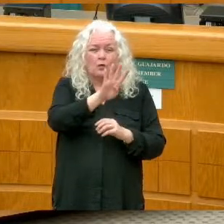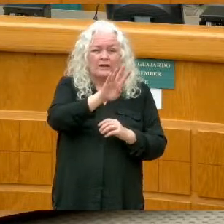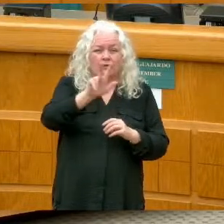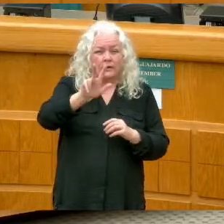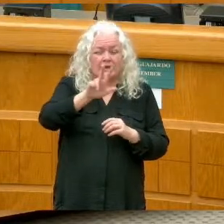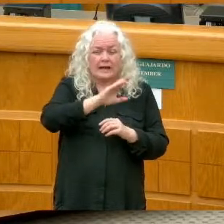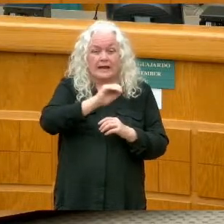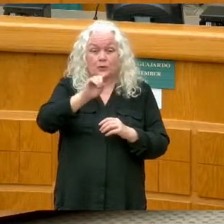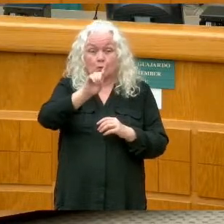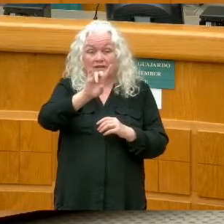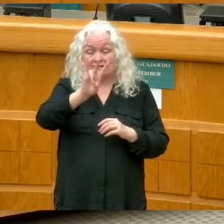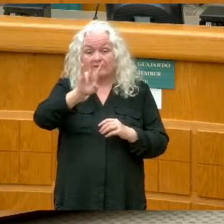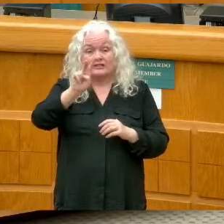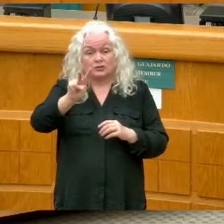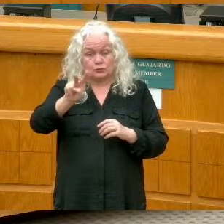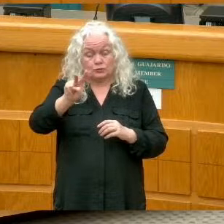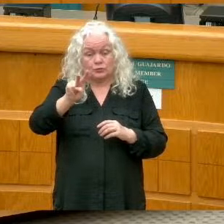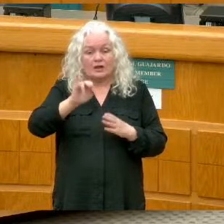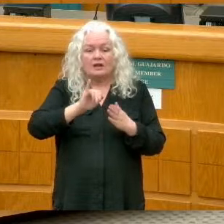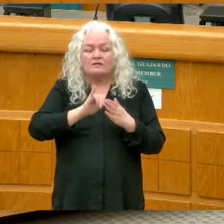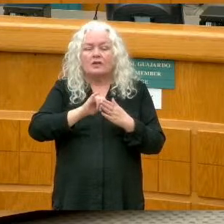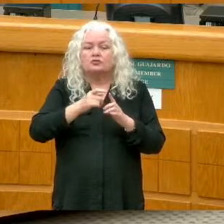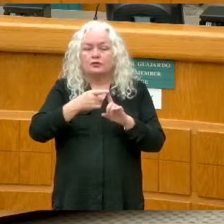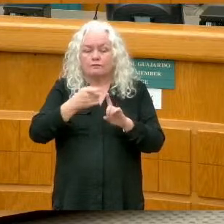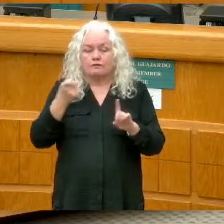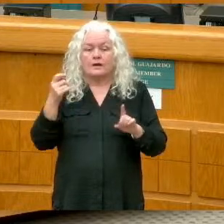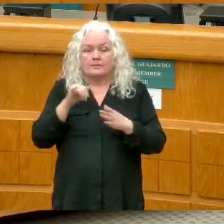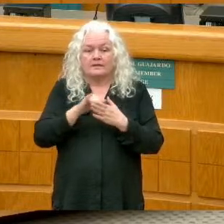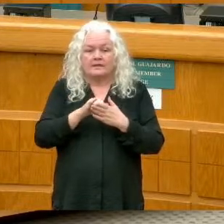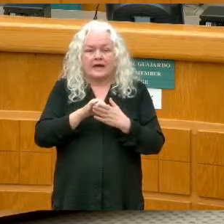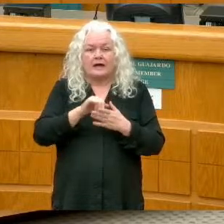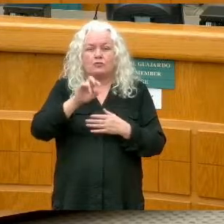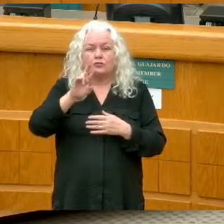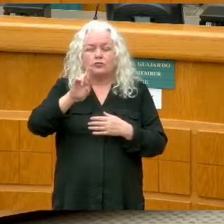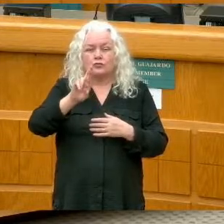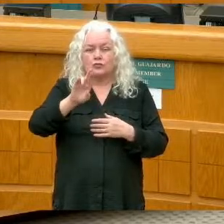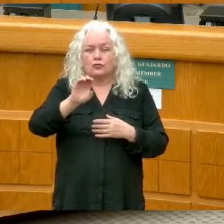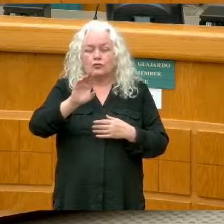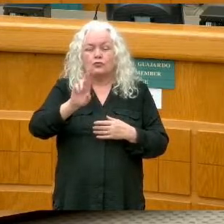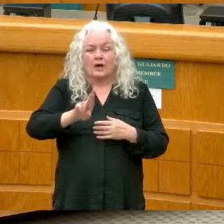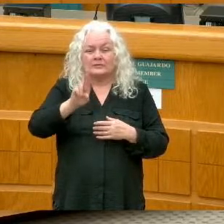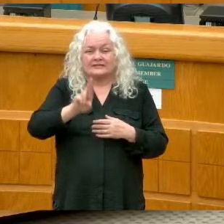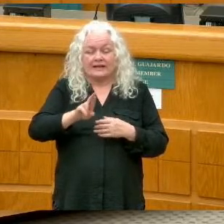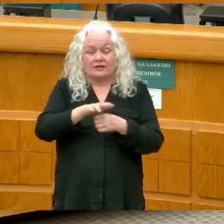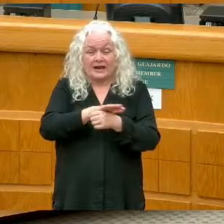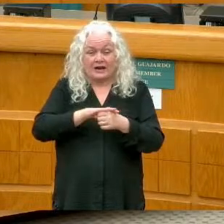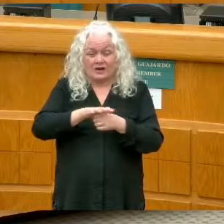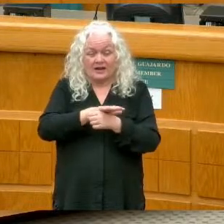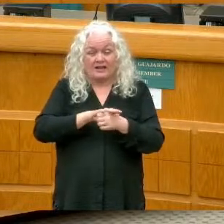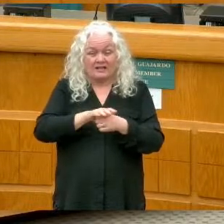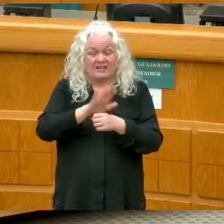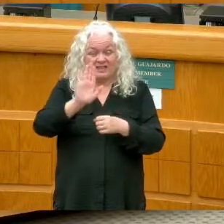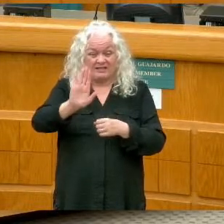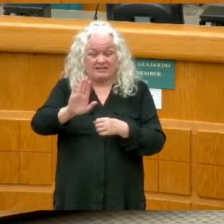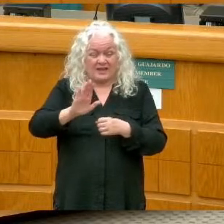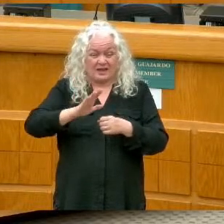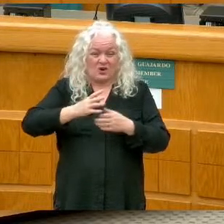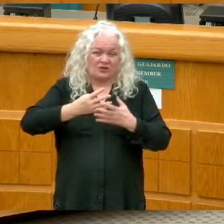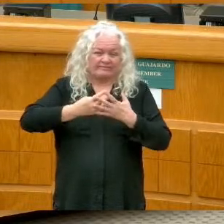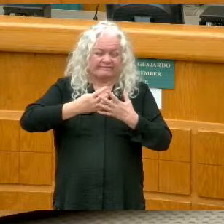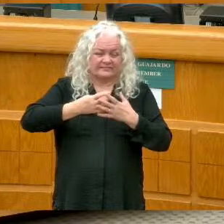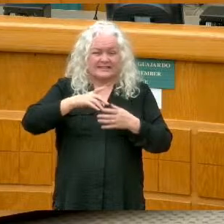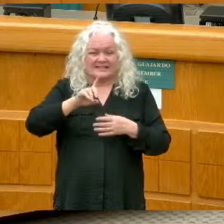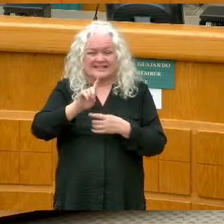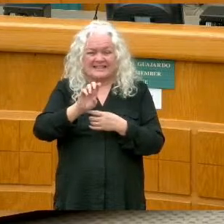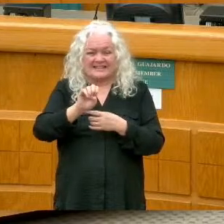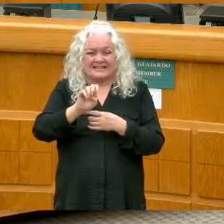and the 172, those are from the Robstown Area Detention Center. And that's why those days spiked